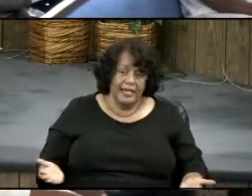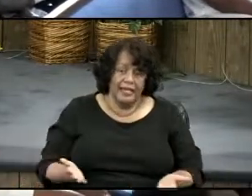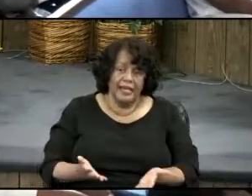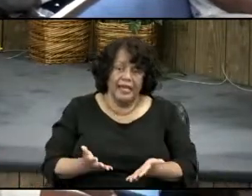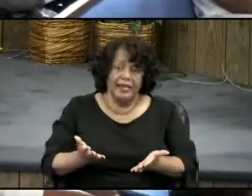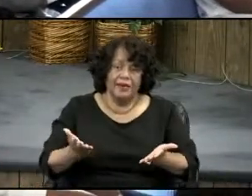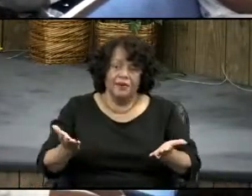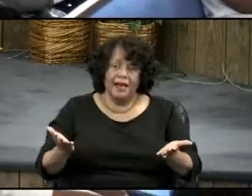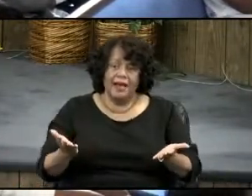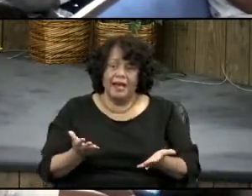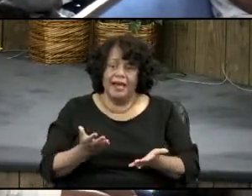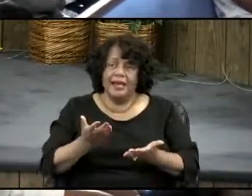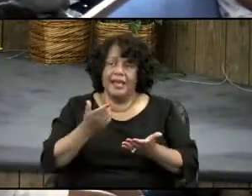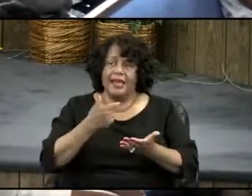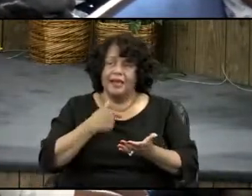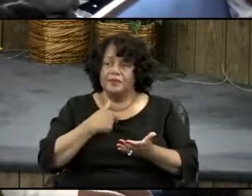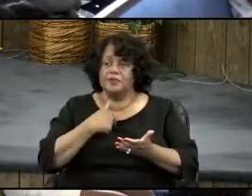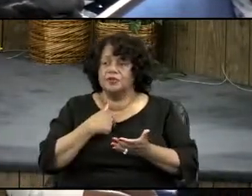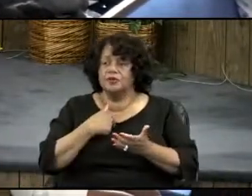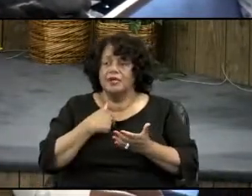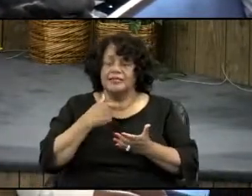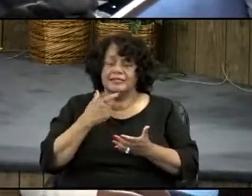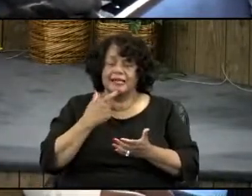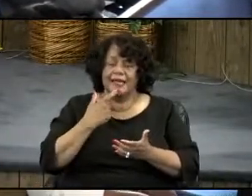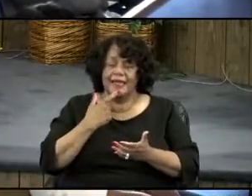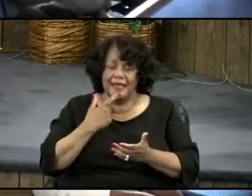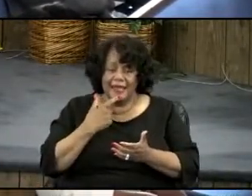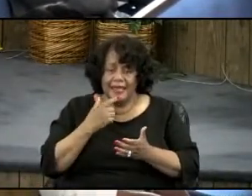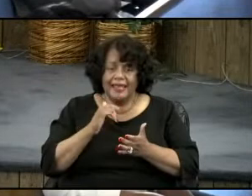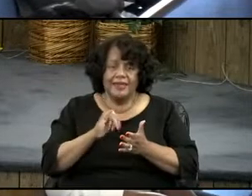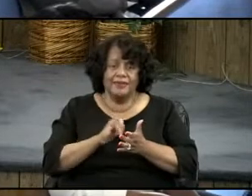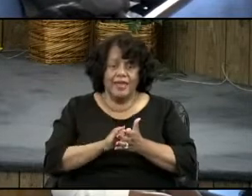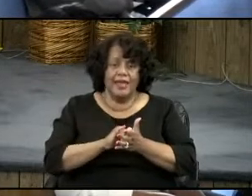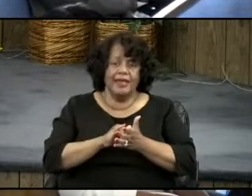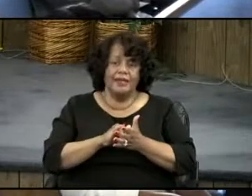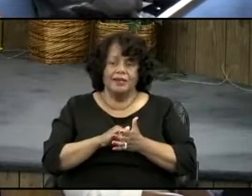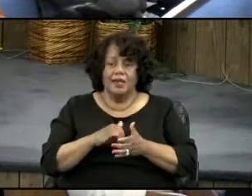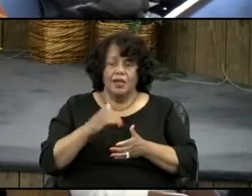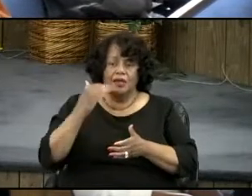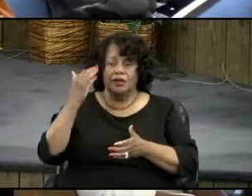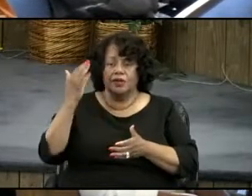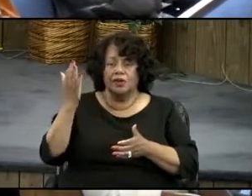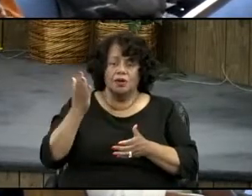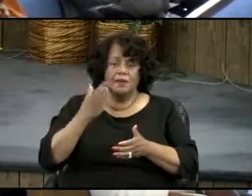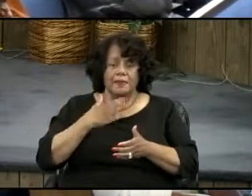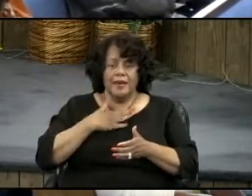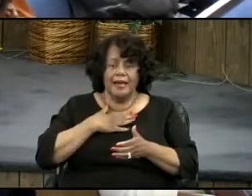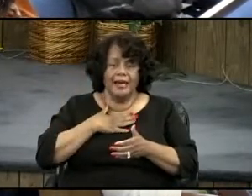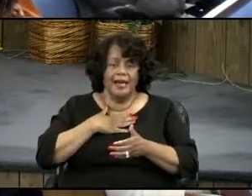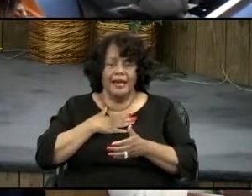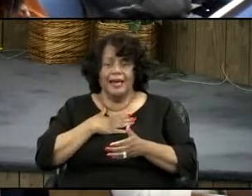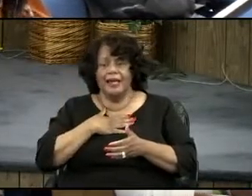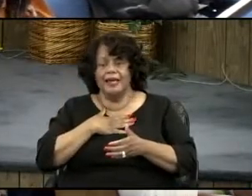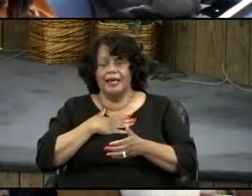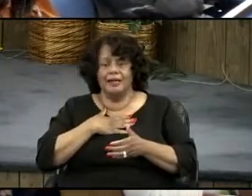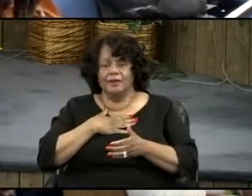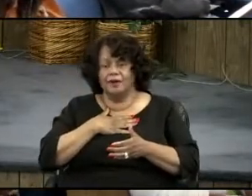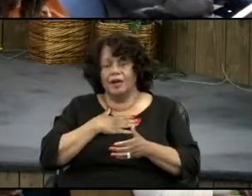bow. Here I am. Here I am to say that you're my God. You're my God.